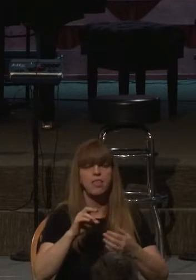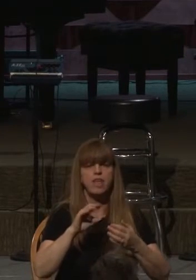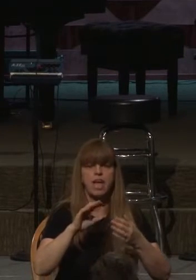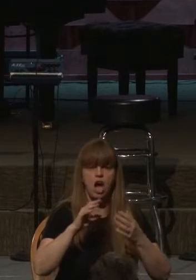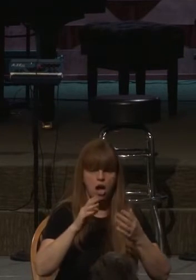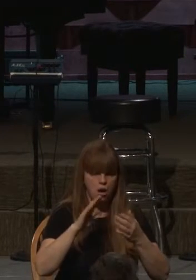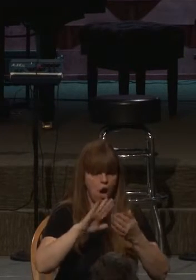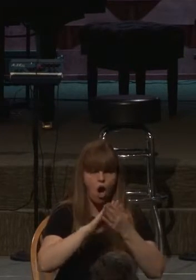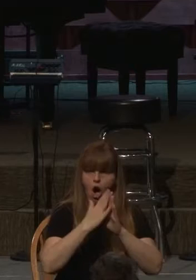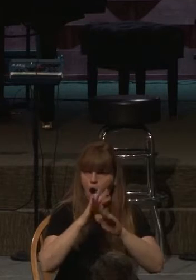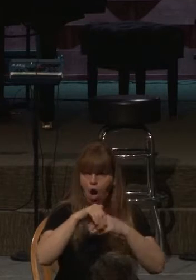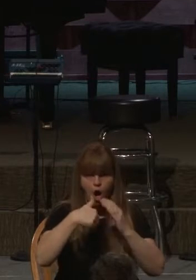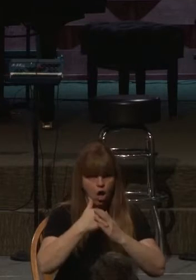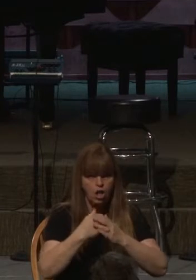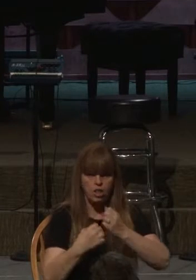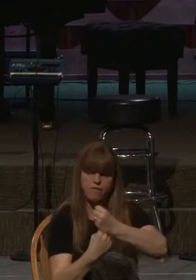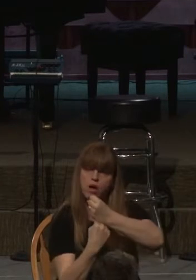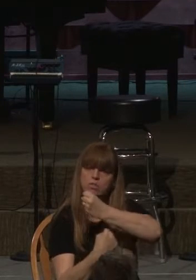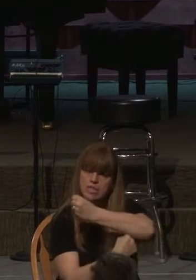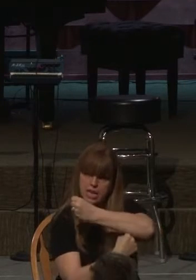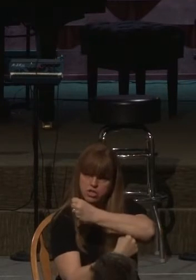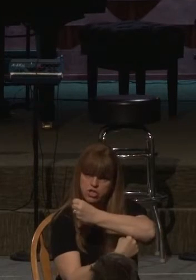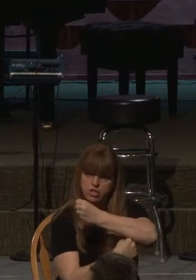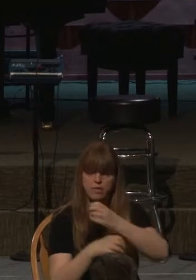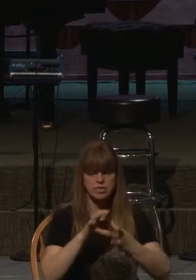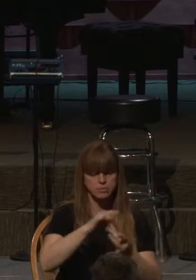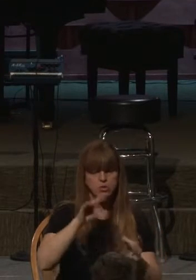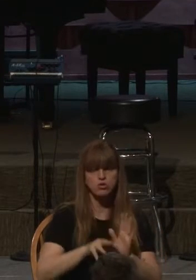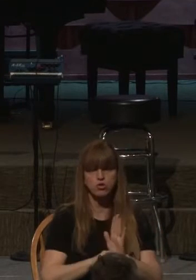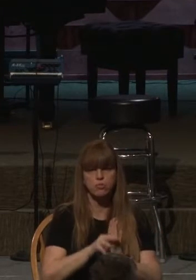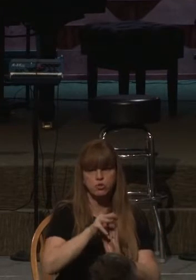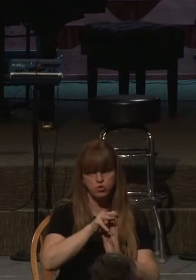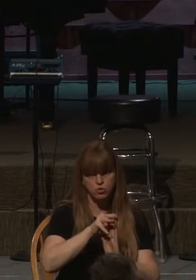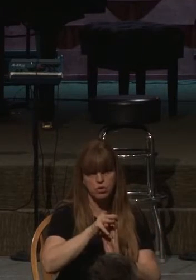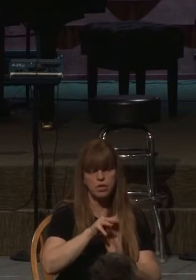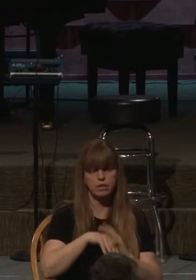which spiritual health and Christian maturity are advanced.